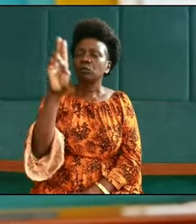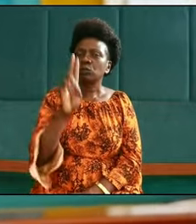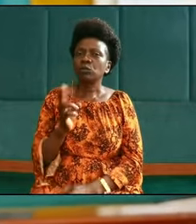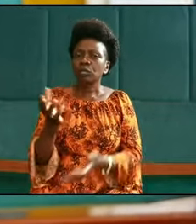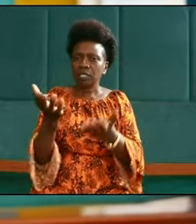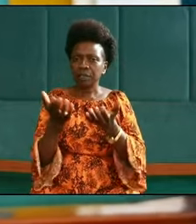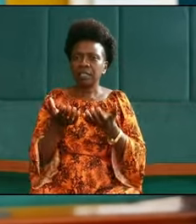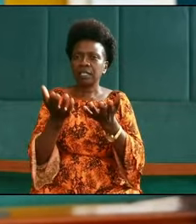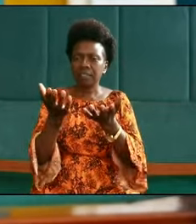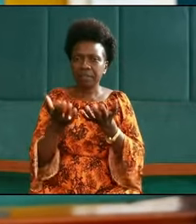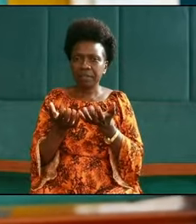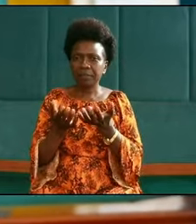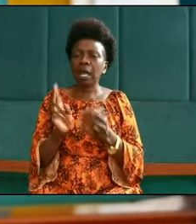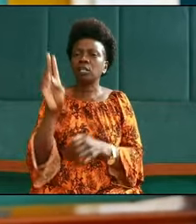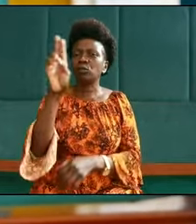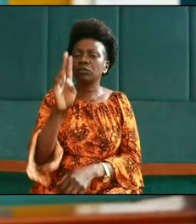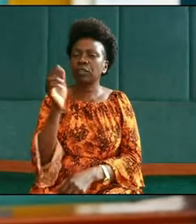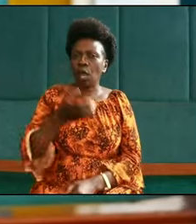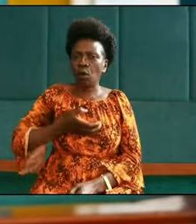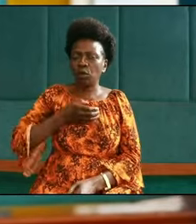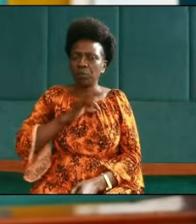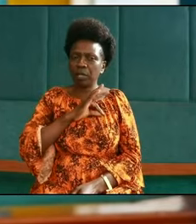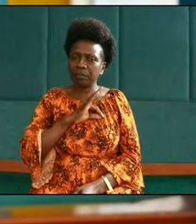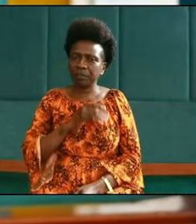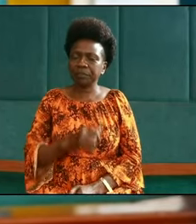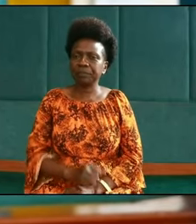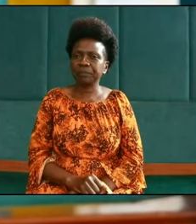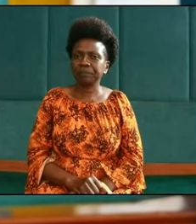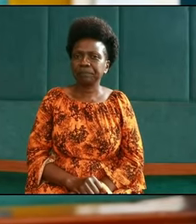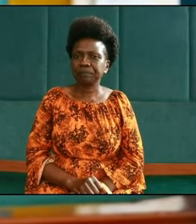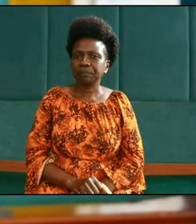receiving and using it for their own benefit.